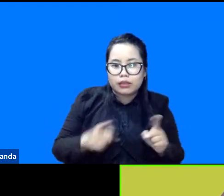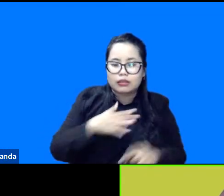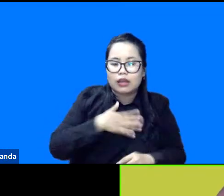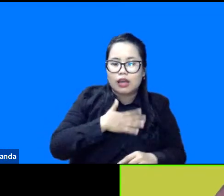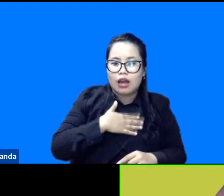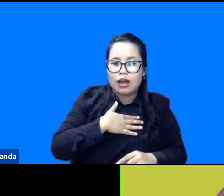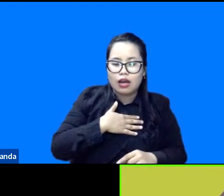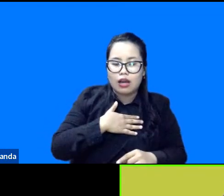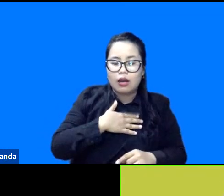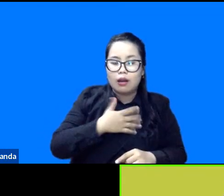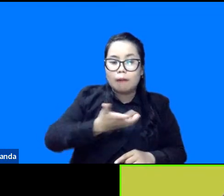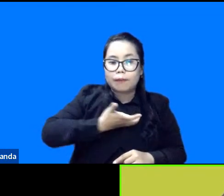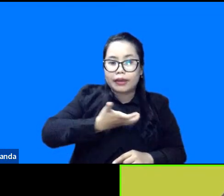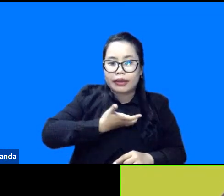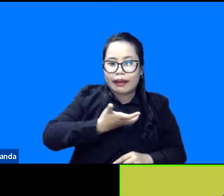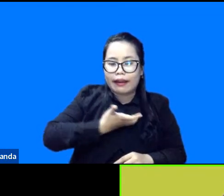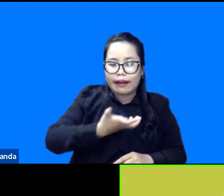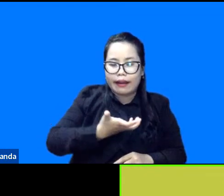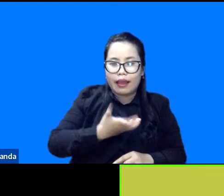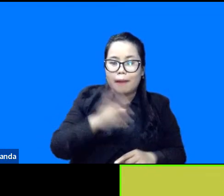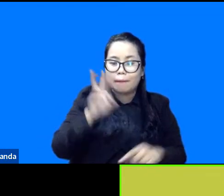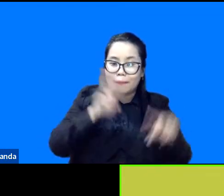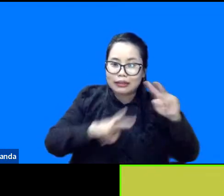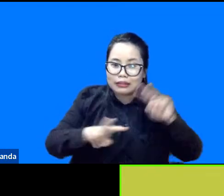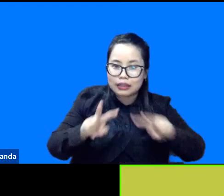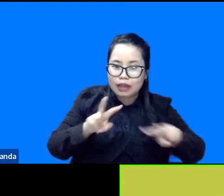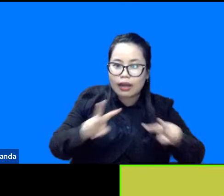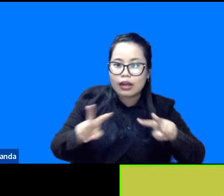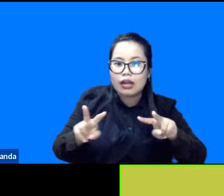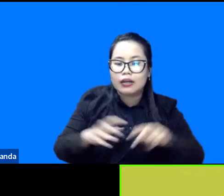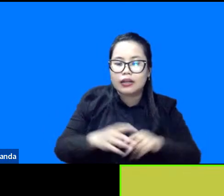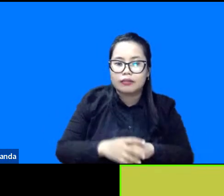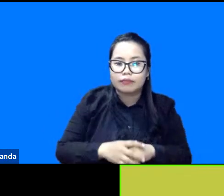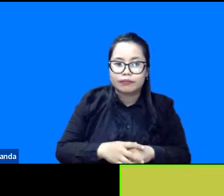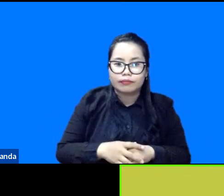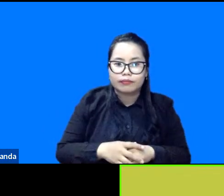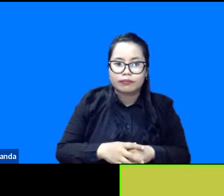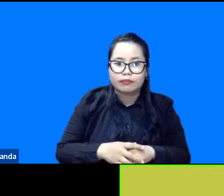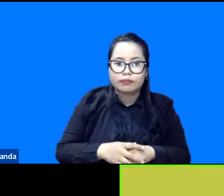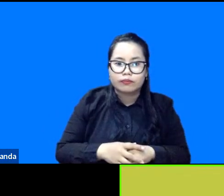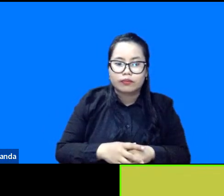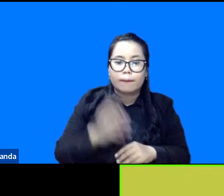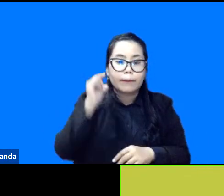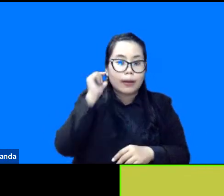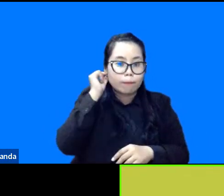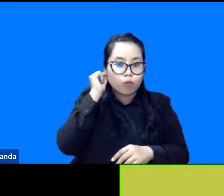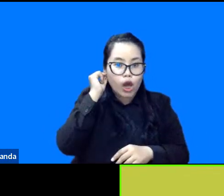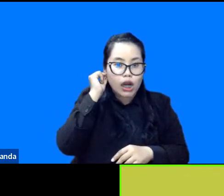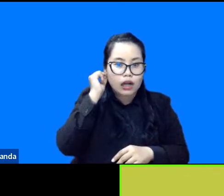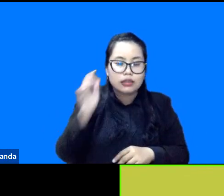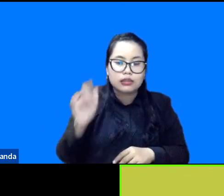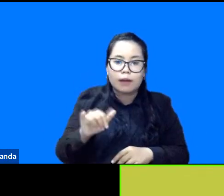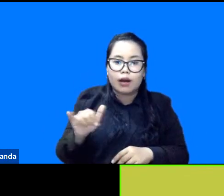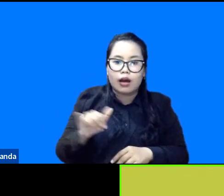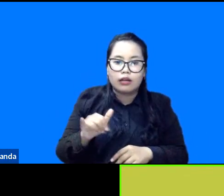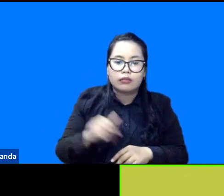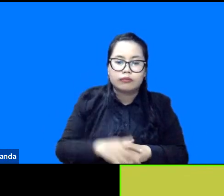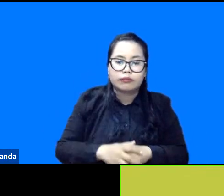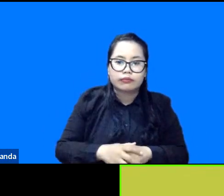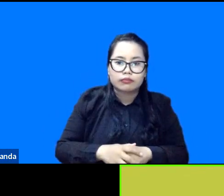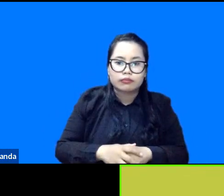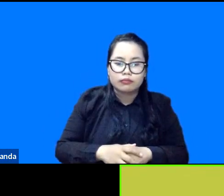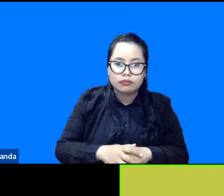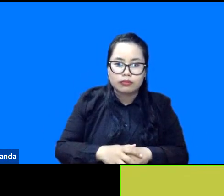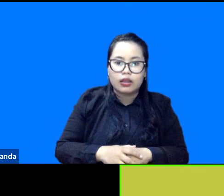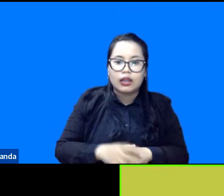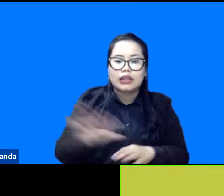we ensure that marginalized communities, particularly women, are engaged in the space on